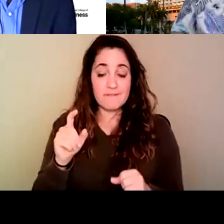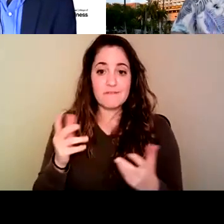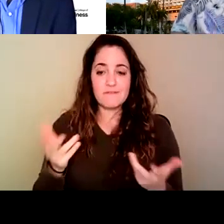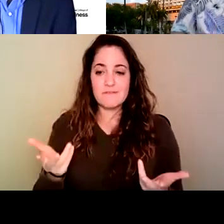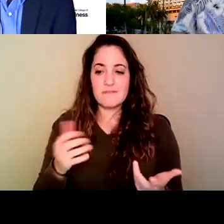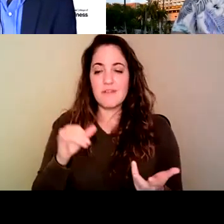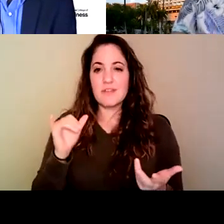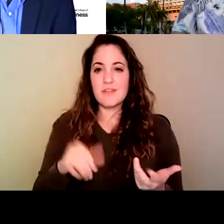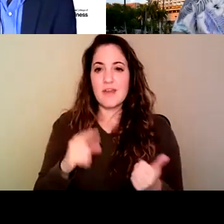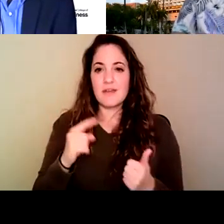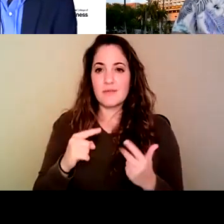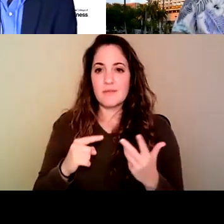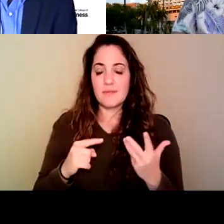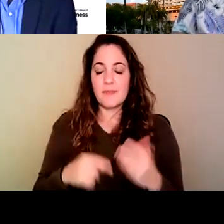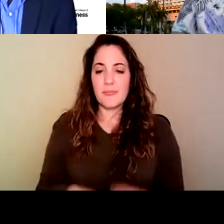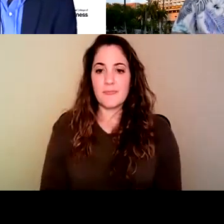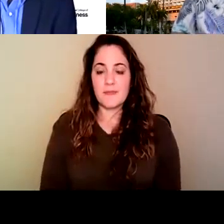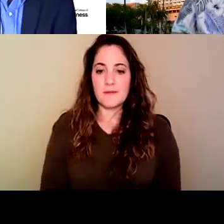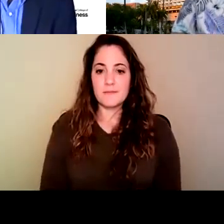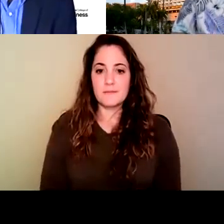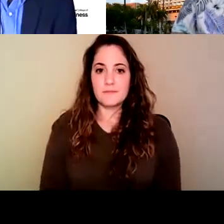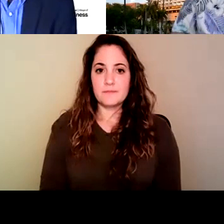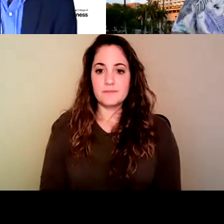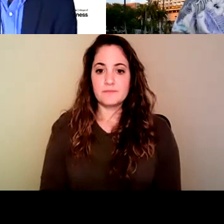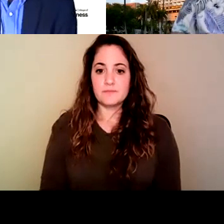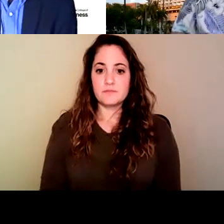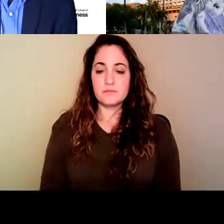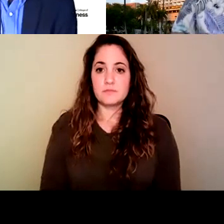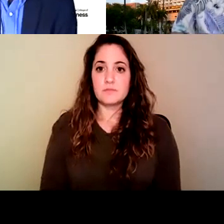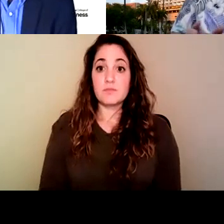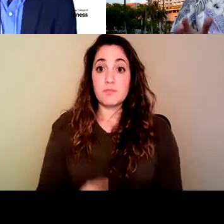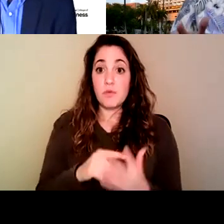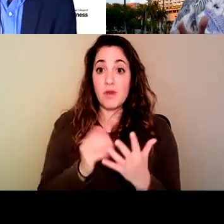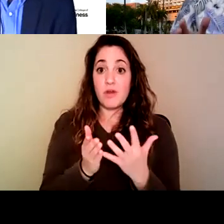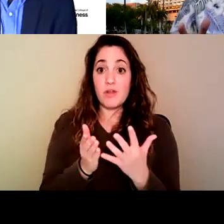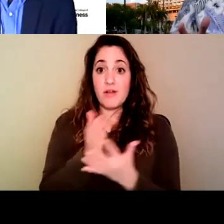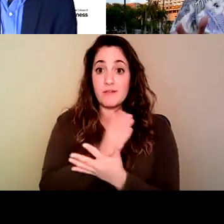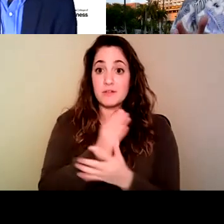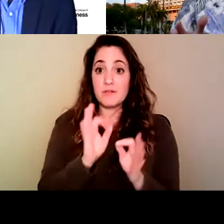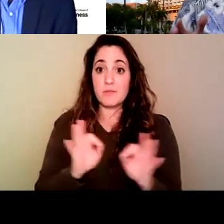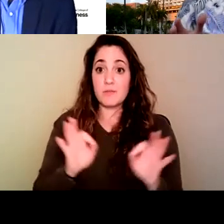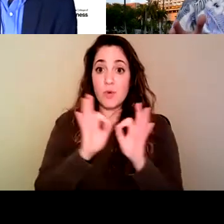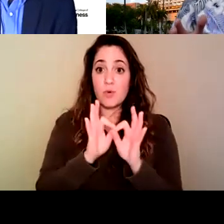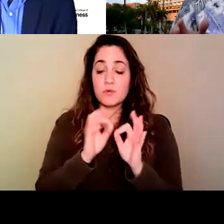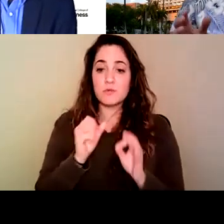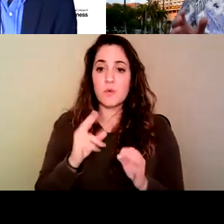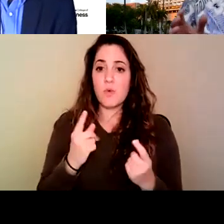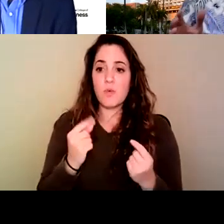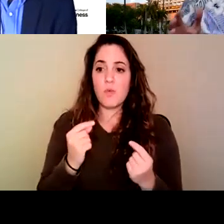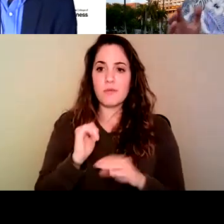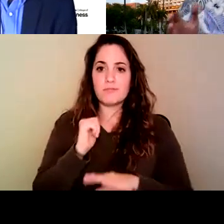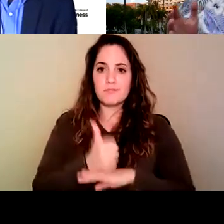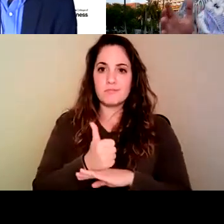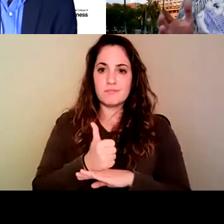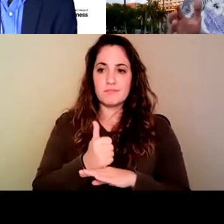know, I think the terms of importance or what constitutes the